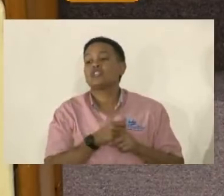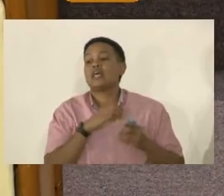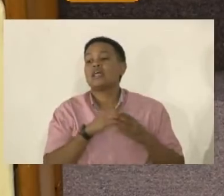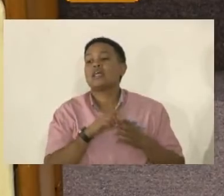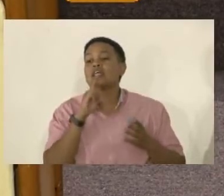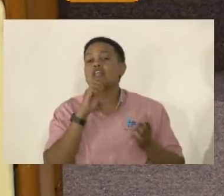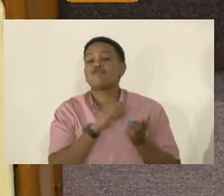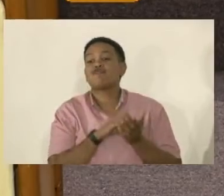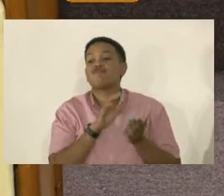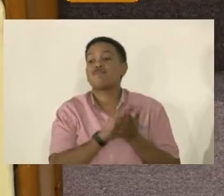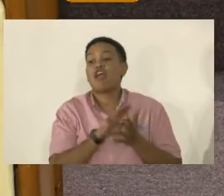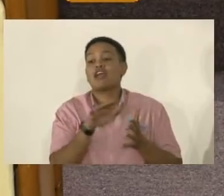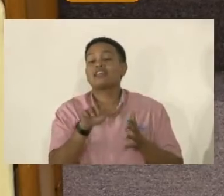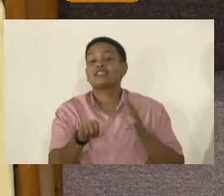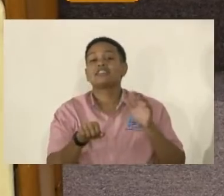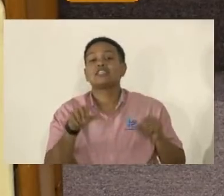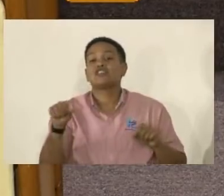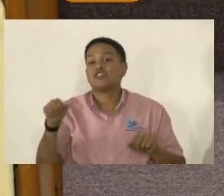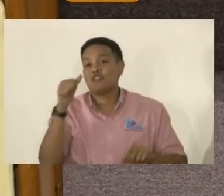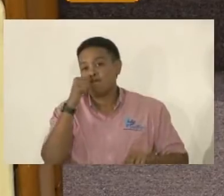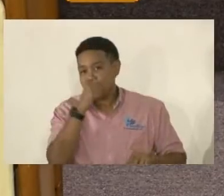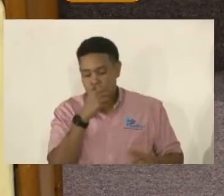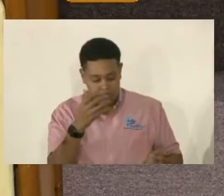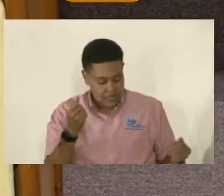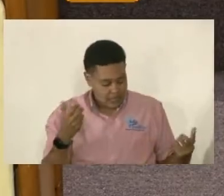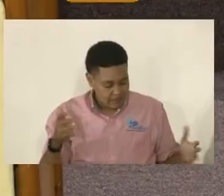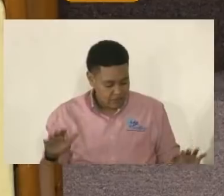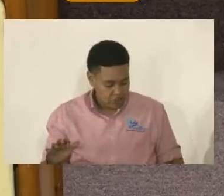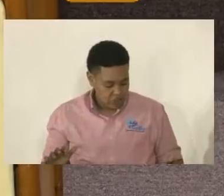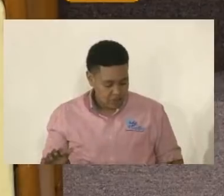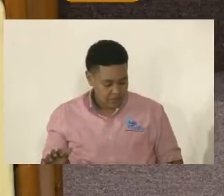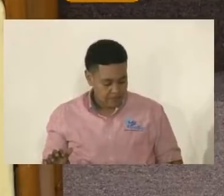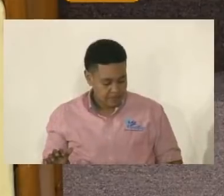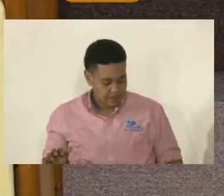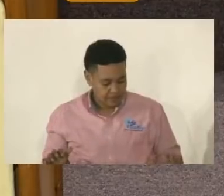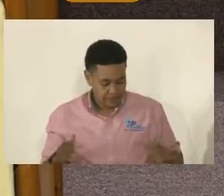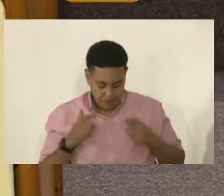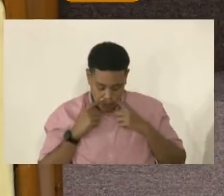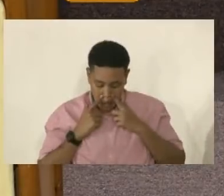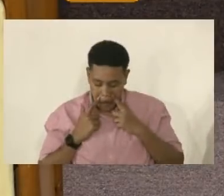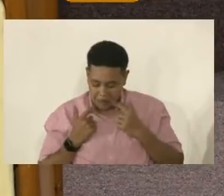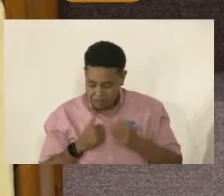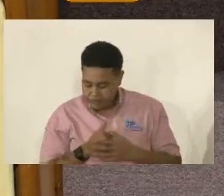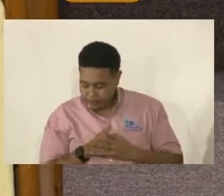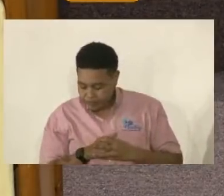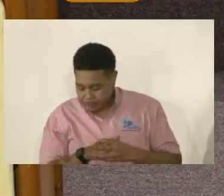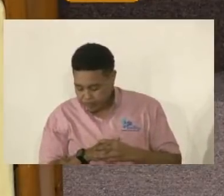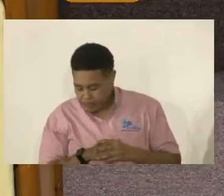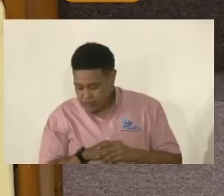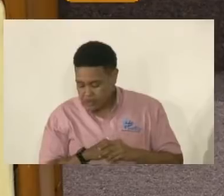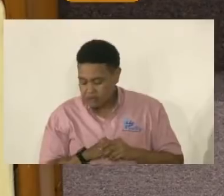record seizures of narcotics, Mr. President. Now,